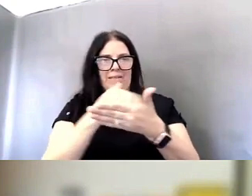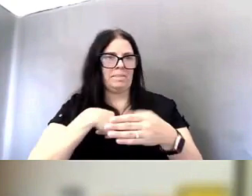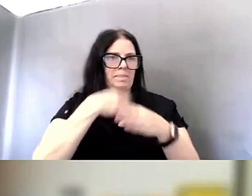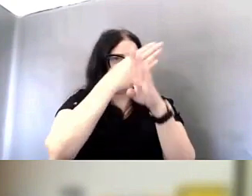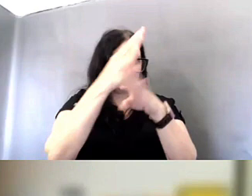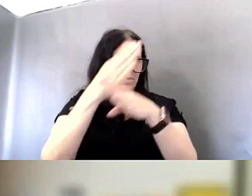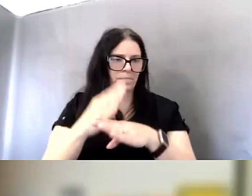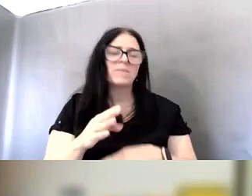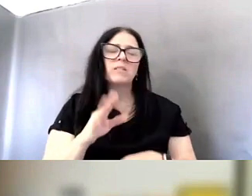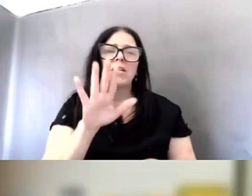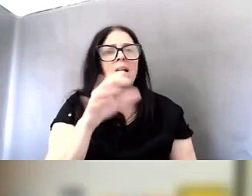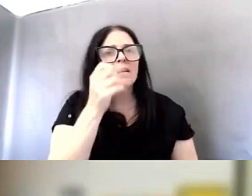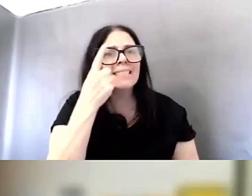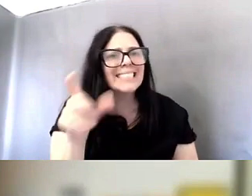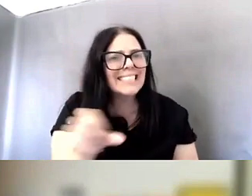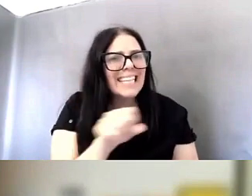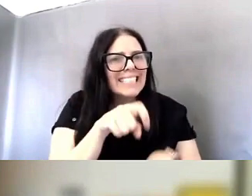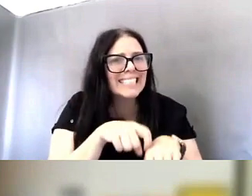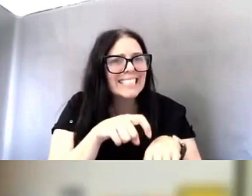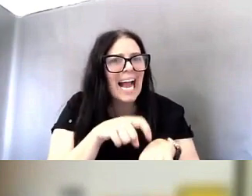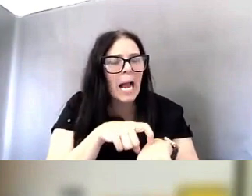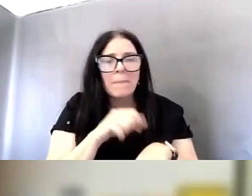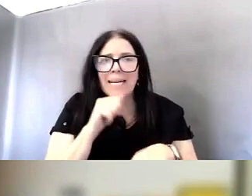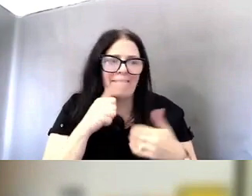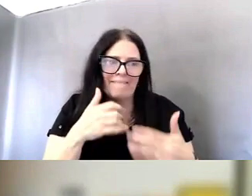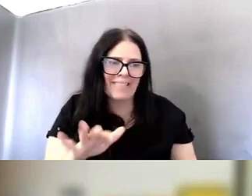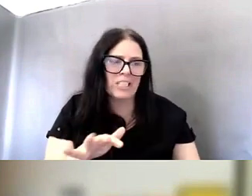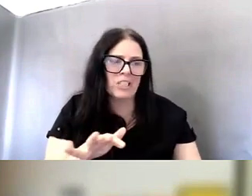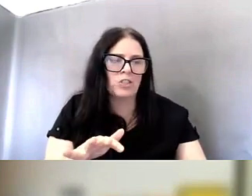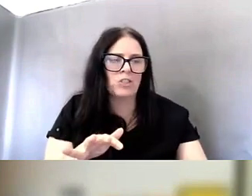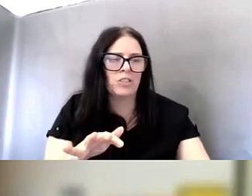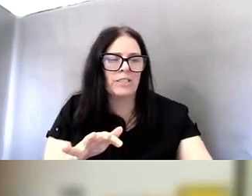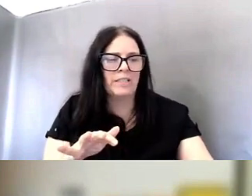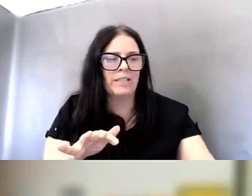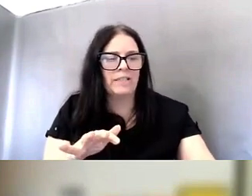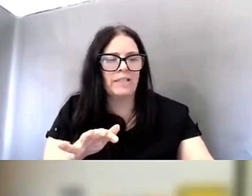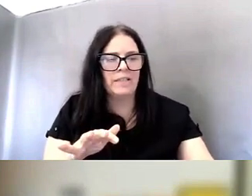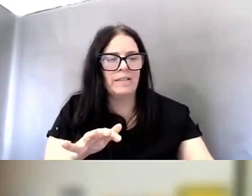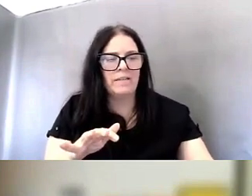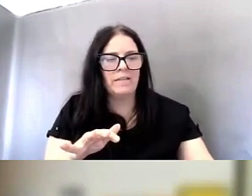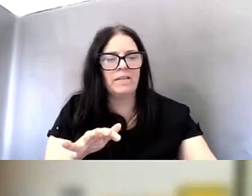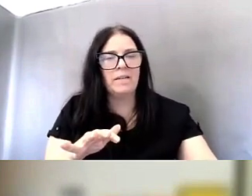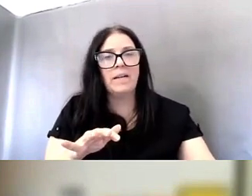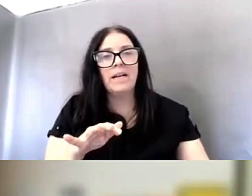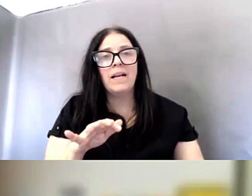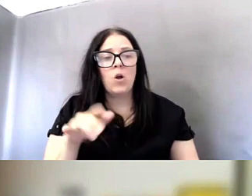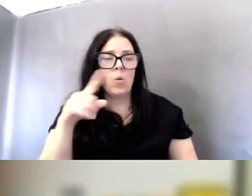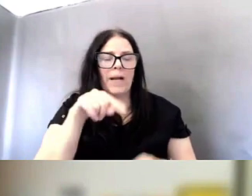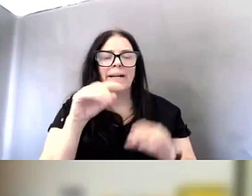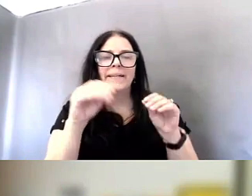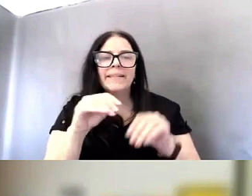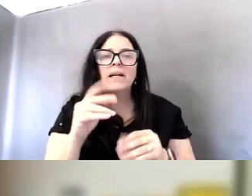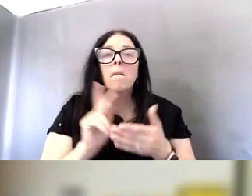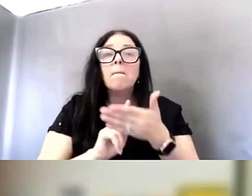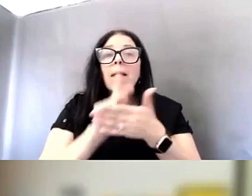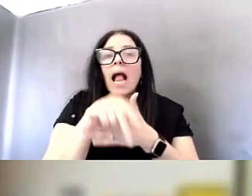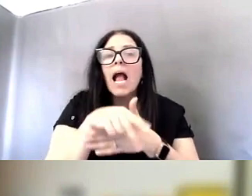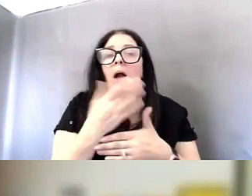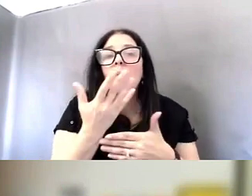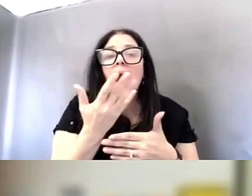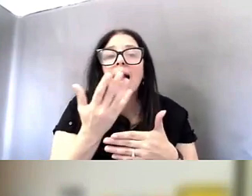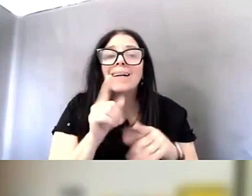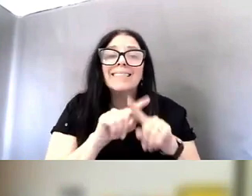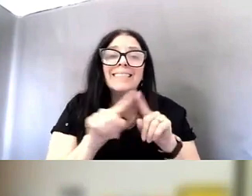a while. I still haven't finished it. And the plants that grow different countries, the tropical,